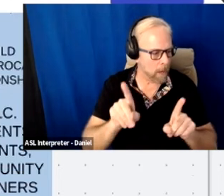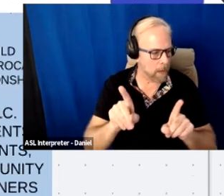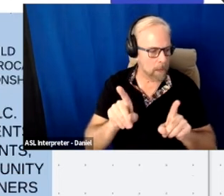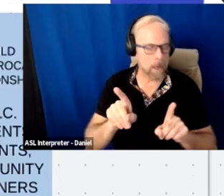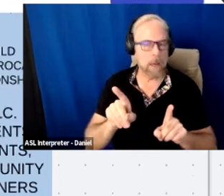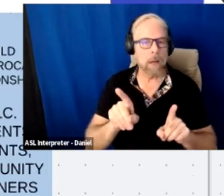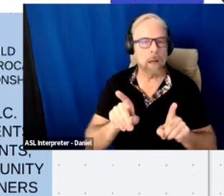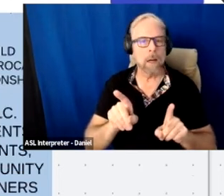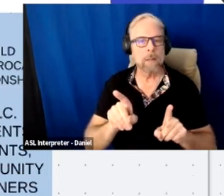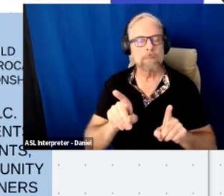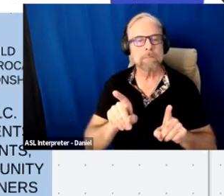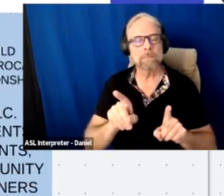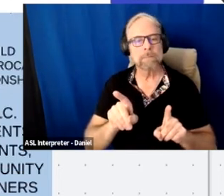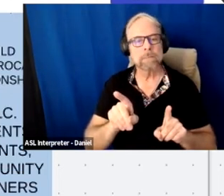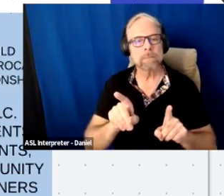say one is